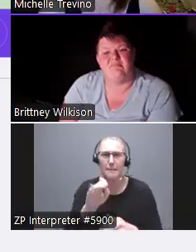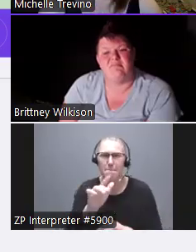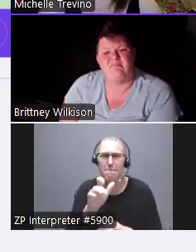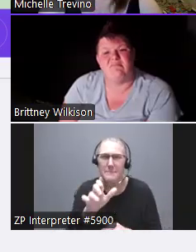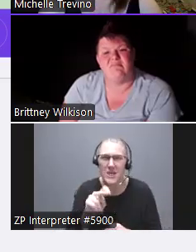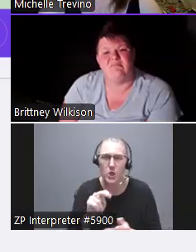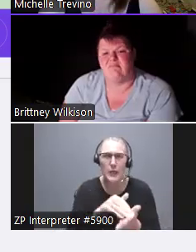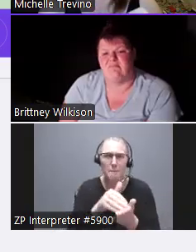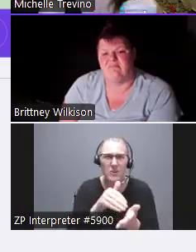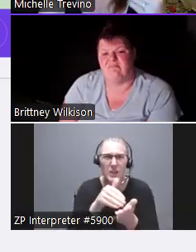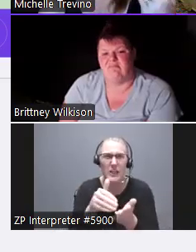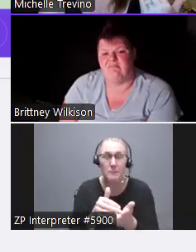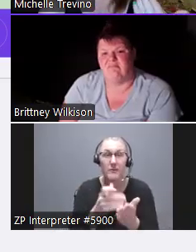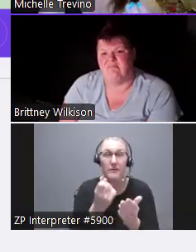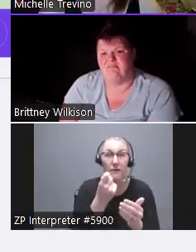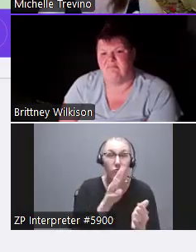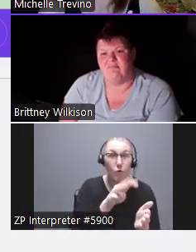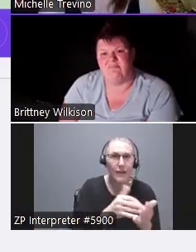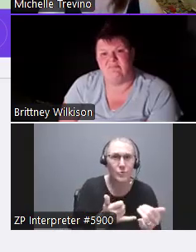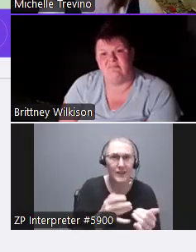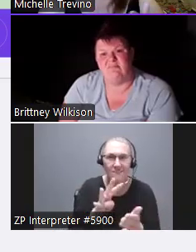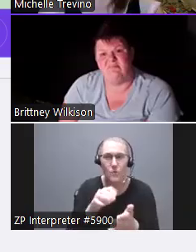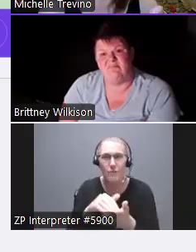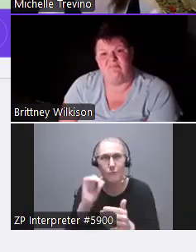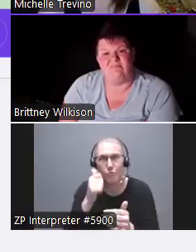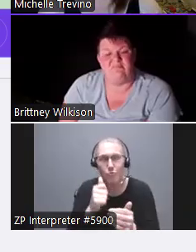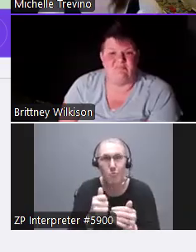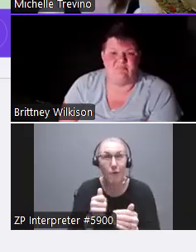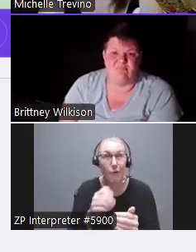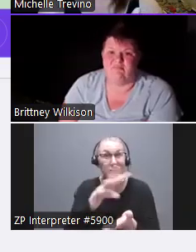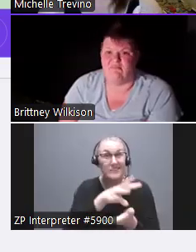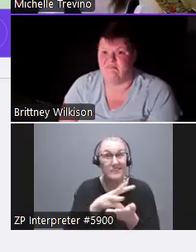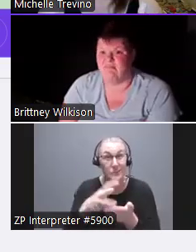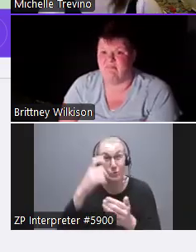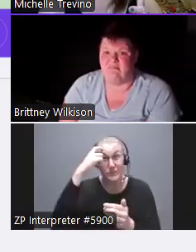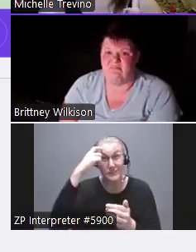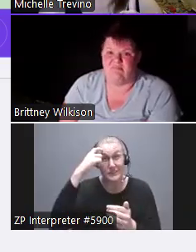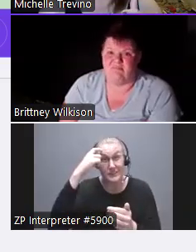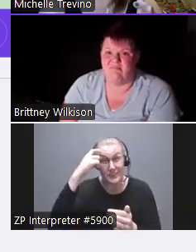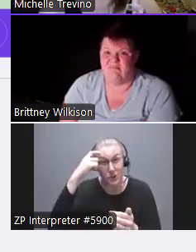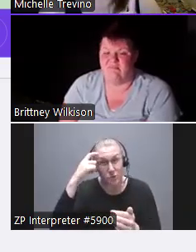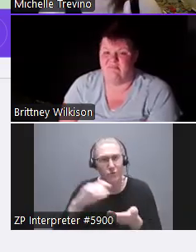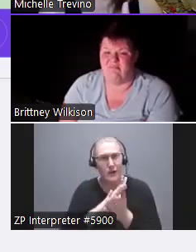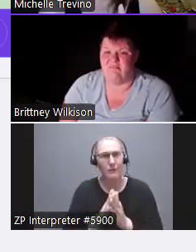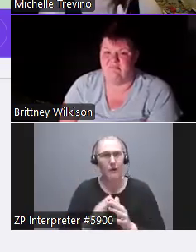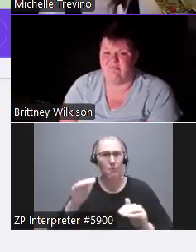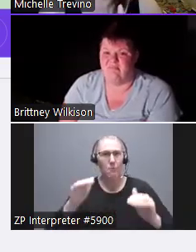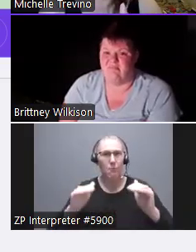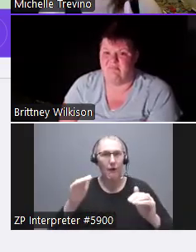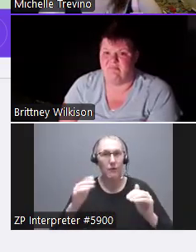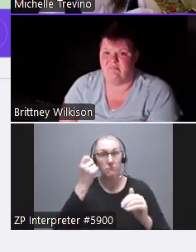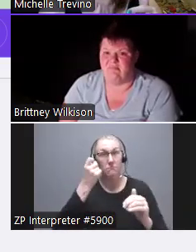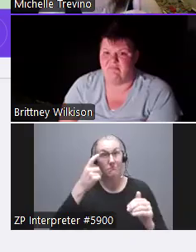on itself. Within 6 weeks, the brain becomes balanced. So when you think about brain